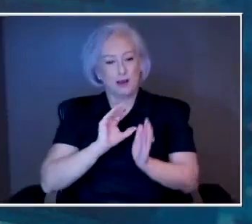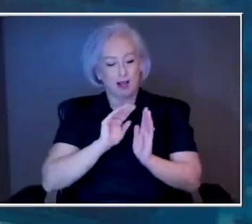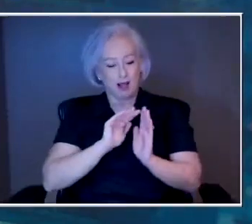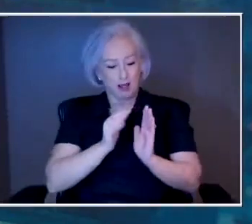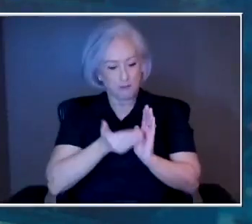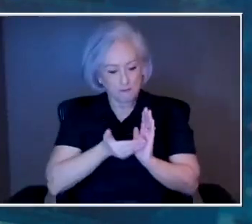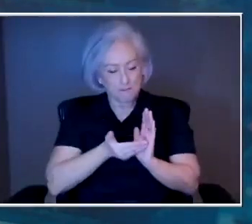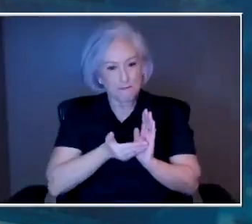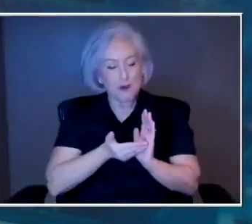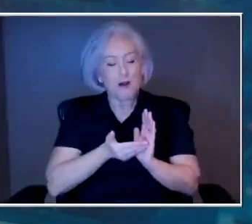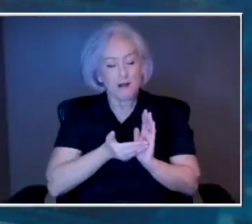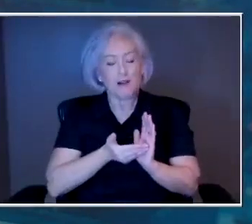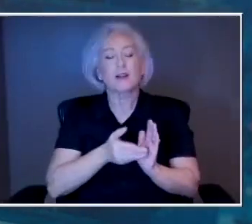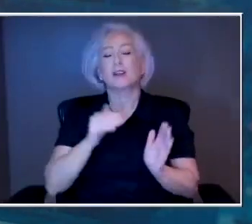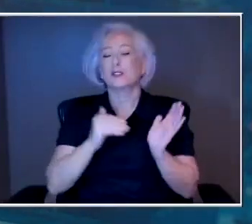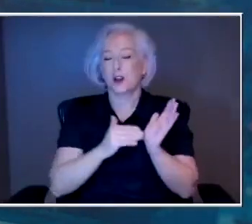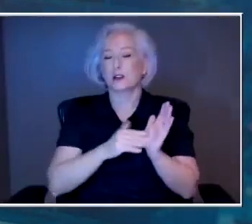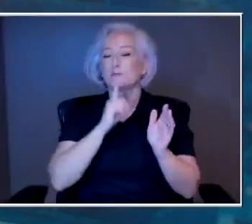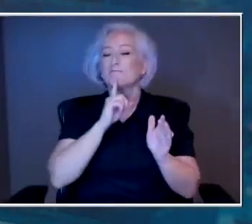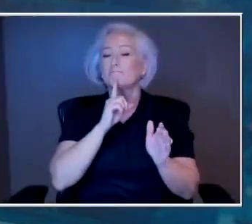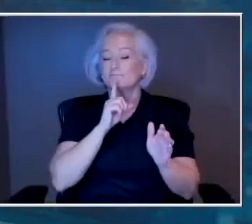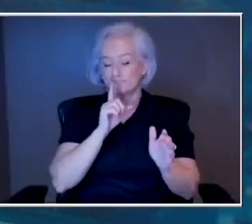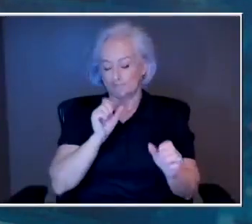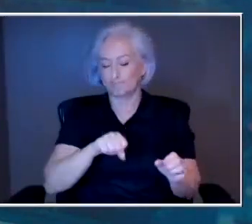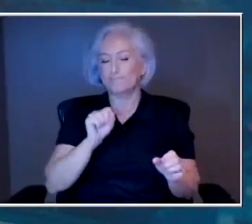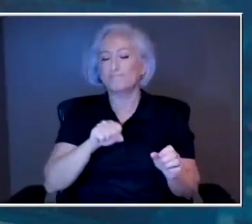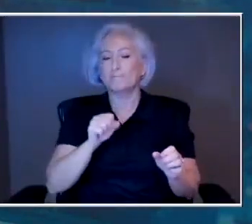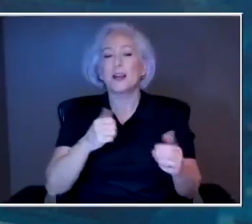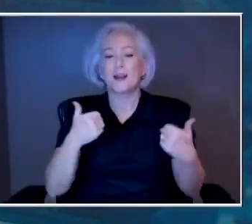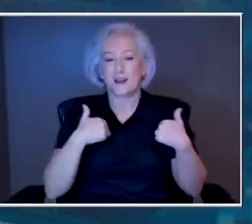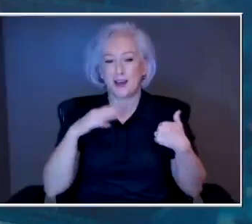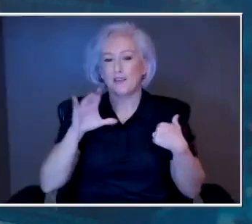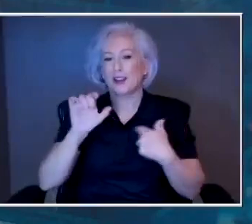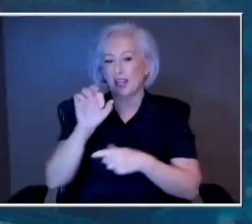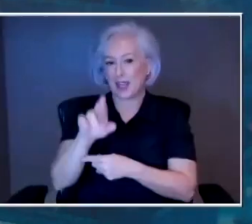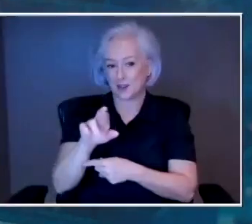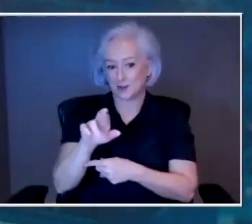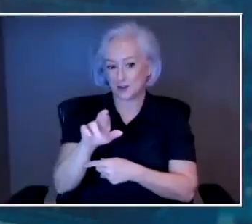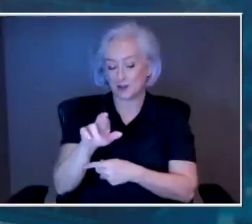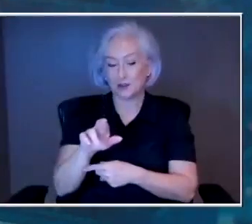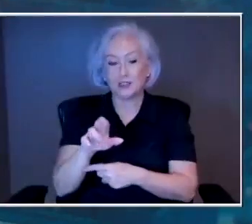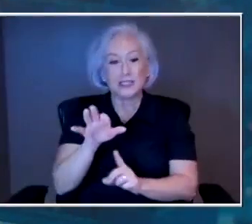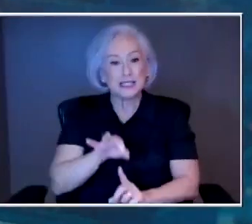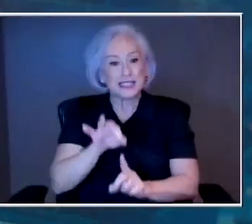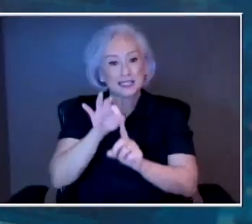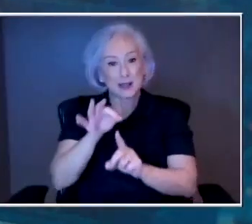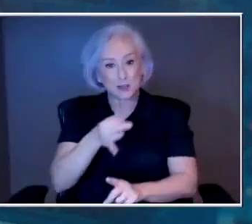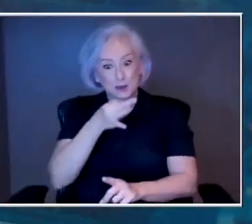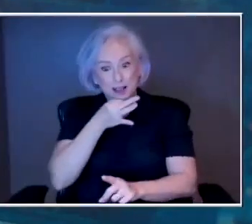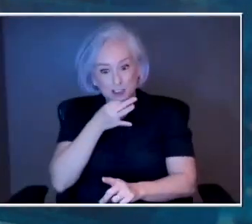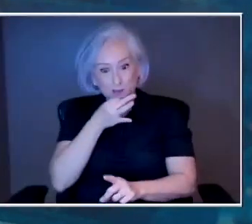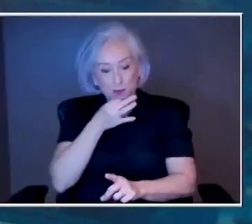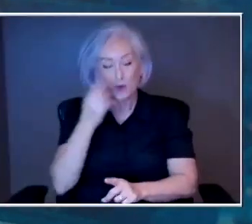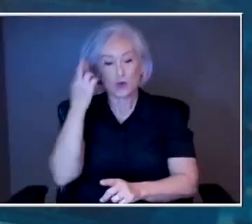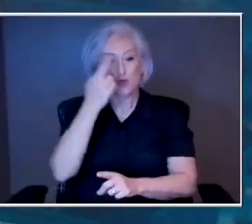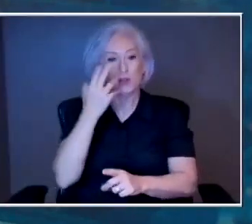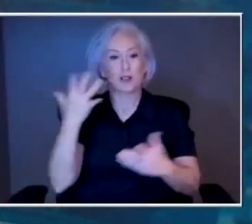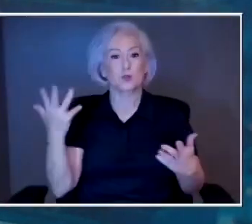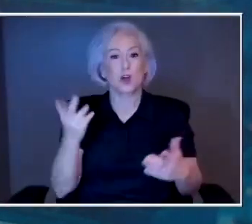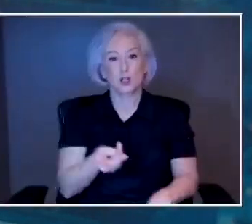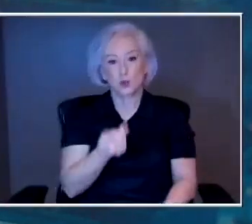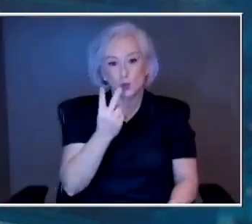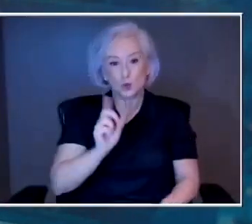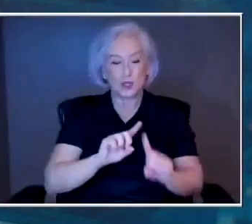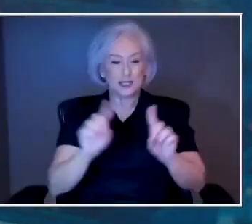breast cancer. But it took special expertise to realize that she had two different kinds of breast cancer at the